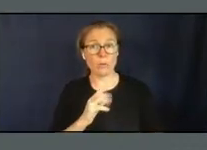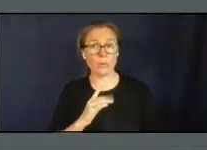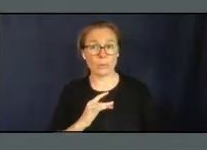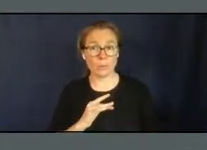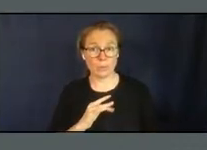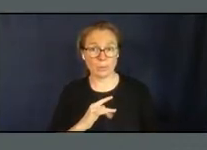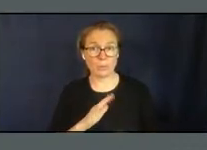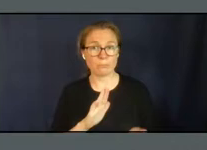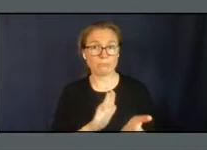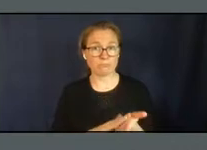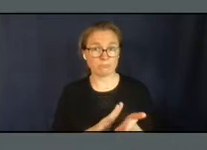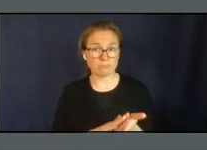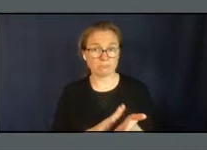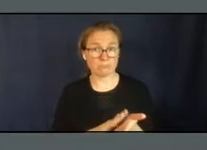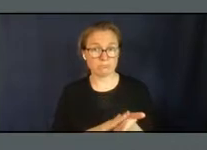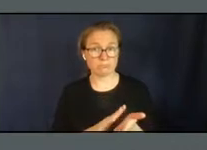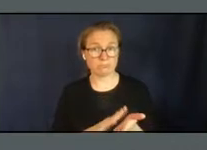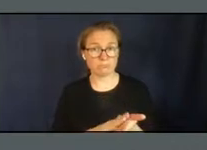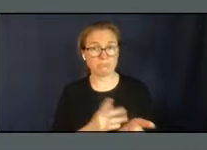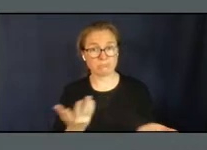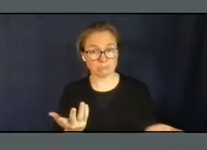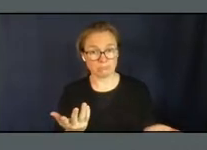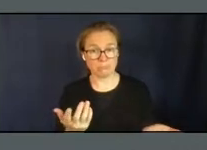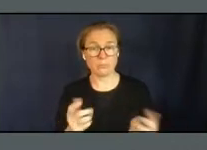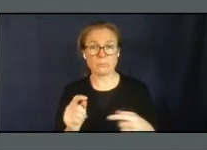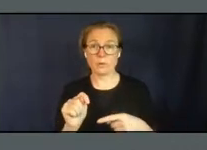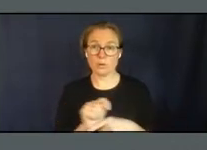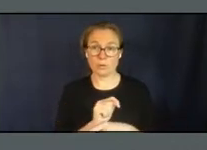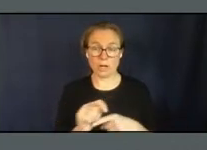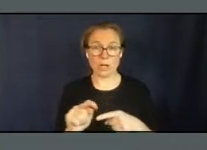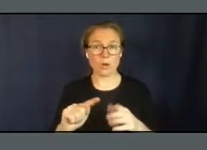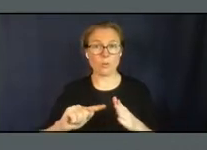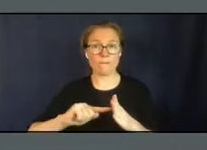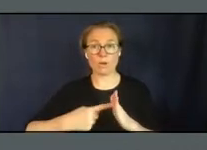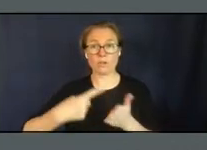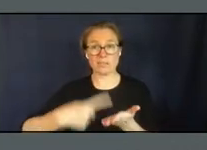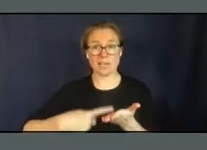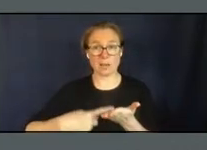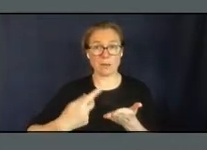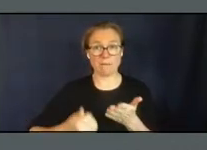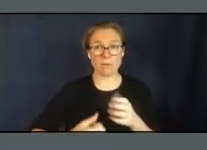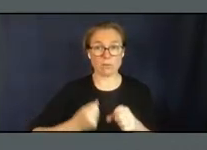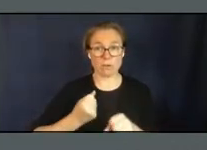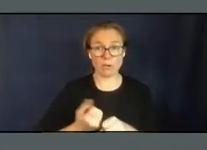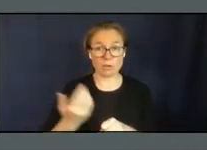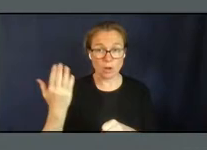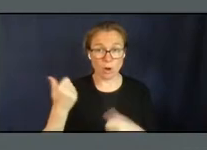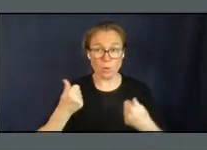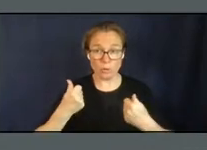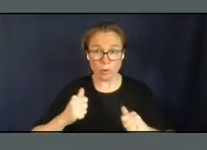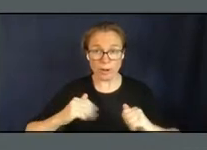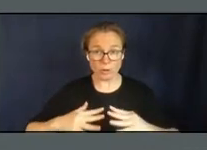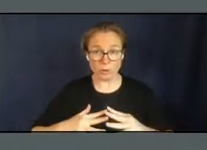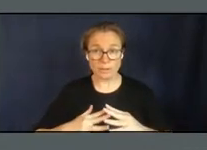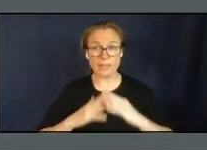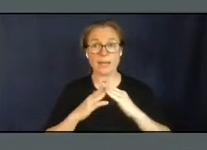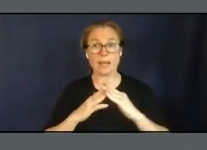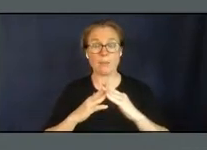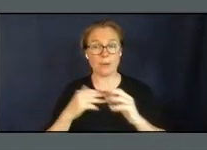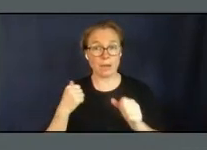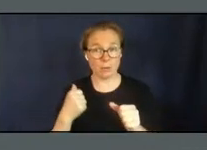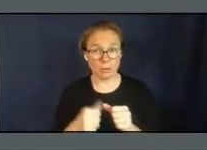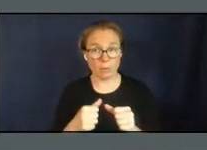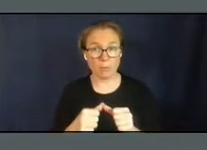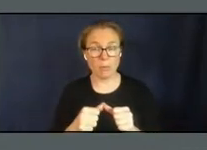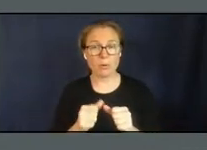conscious bias training a few years ago and trying to get traction on it, one of the things that we wanted to focus on were